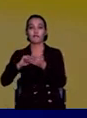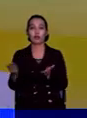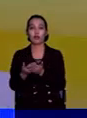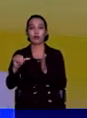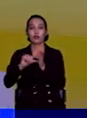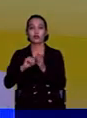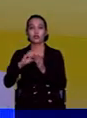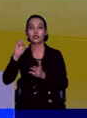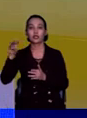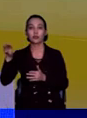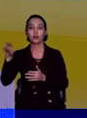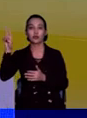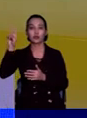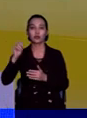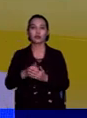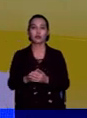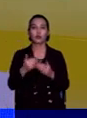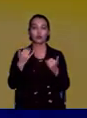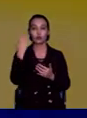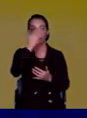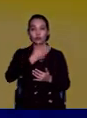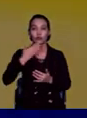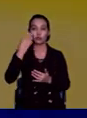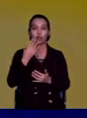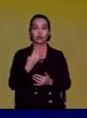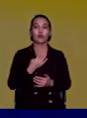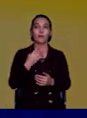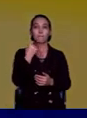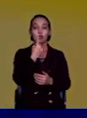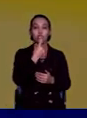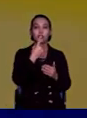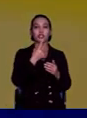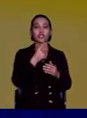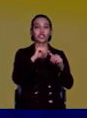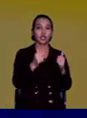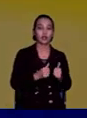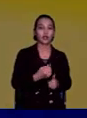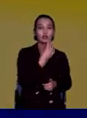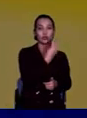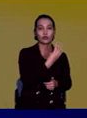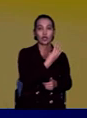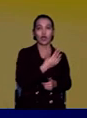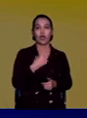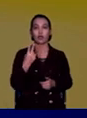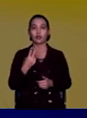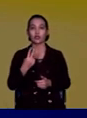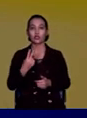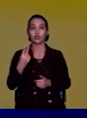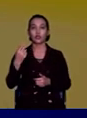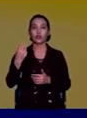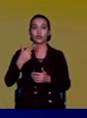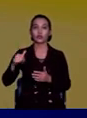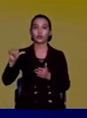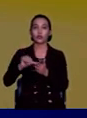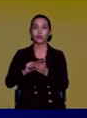teng. Uning yuzalari esa 4 hamda 36 sm kvadratga teng. Buni taqqoslash